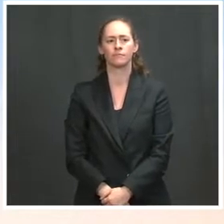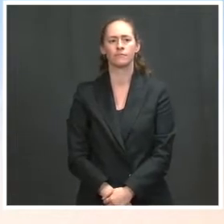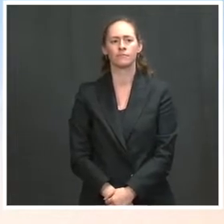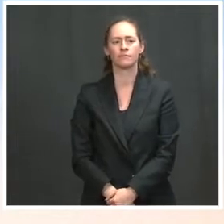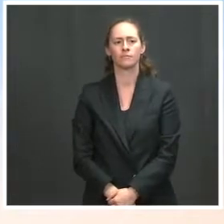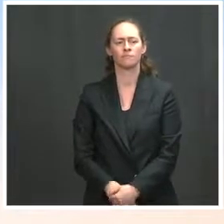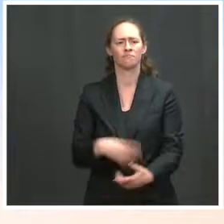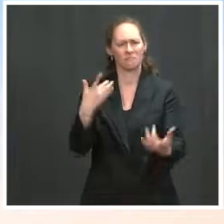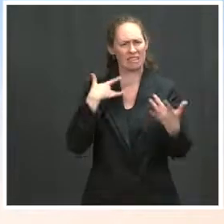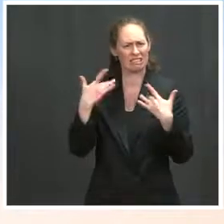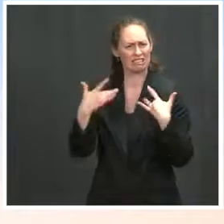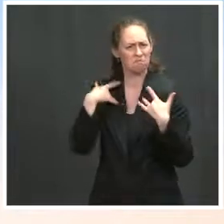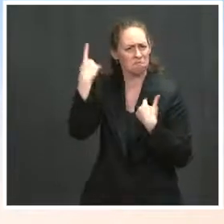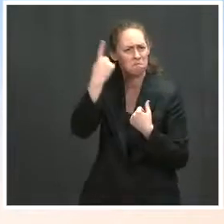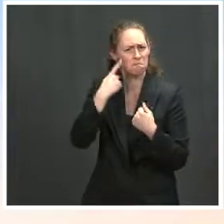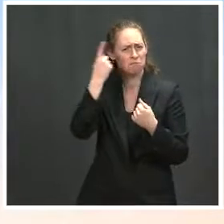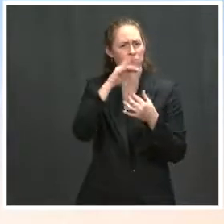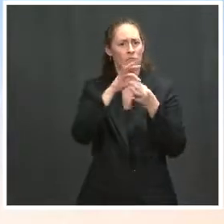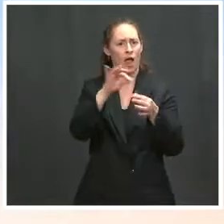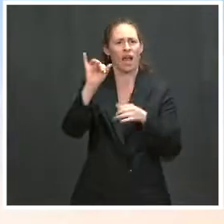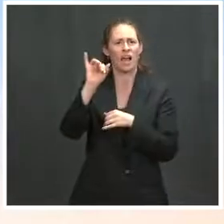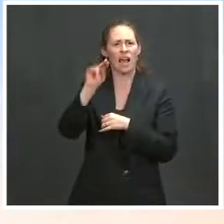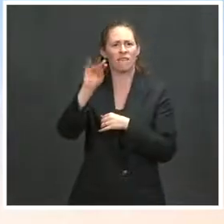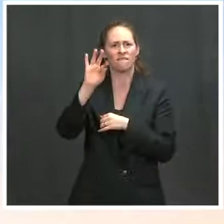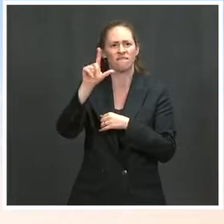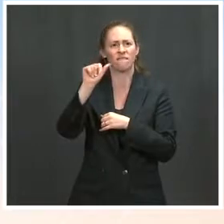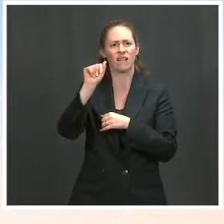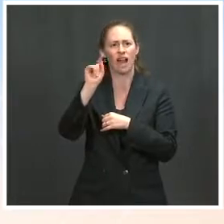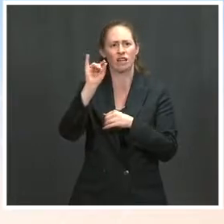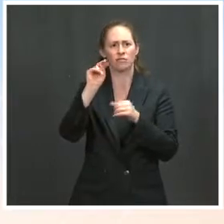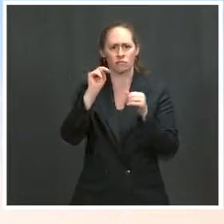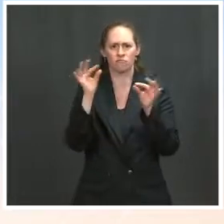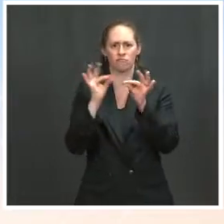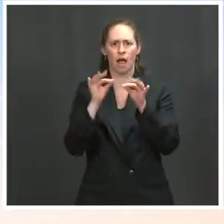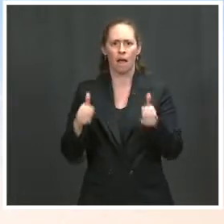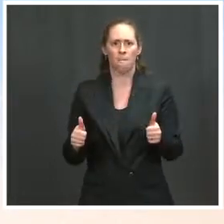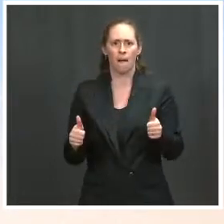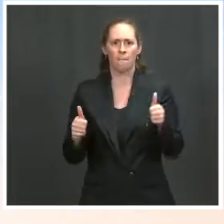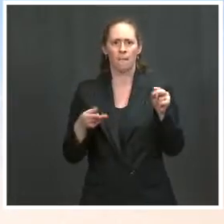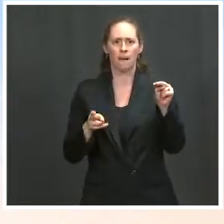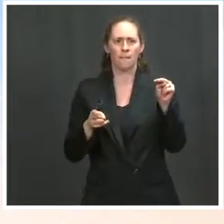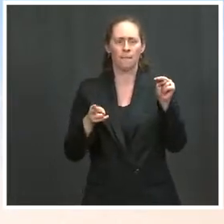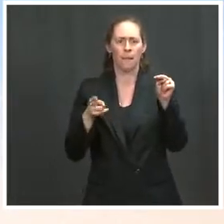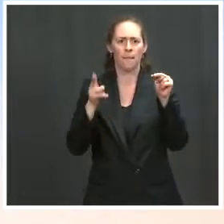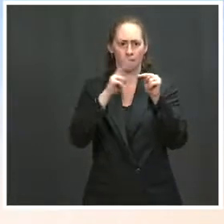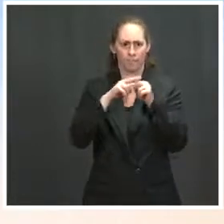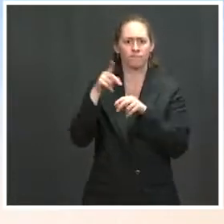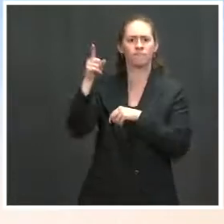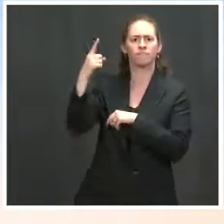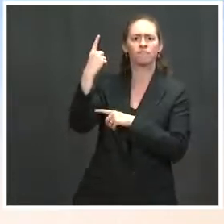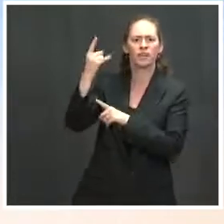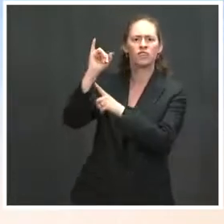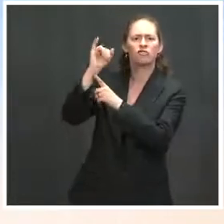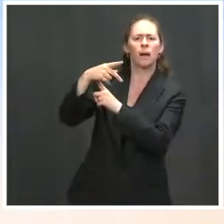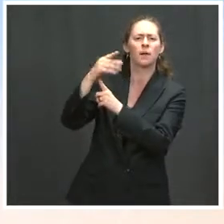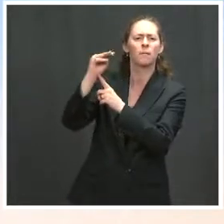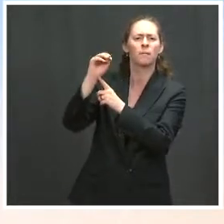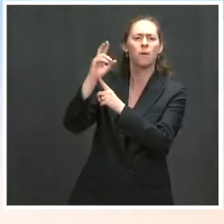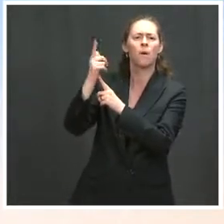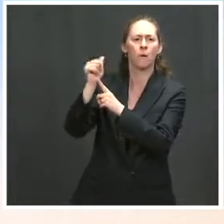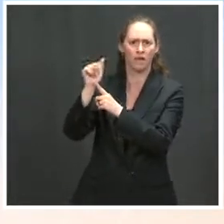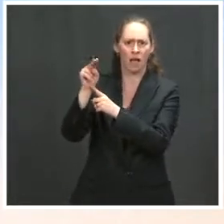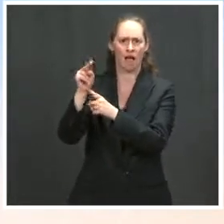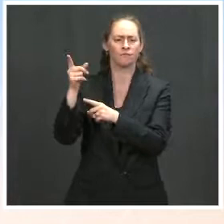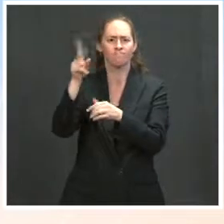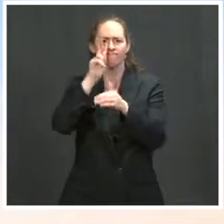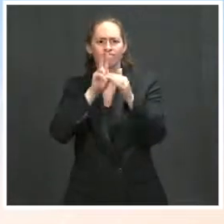CEO, Jamie Dimon, warned today that we're going to have more inflation, less productivity, and slower growth if future federal